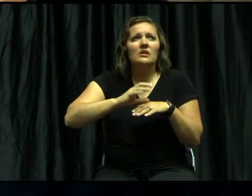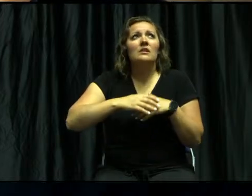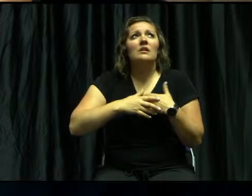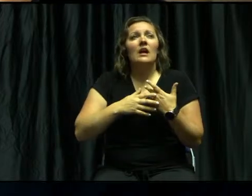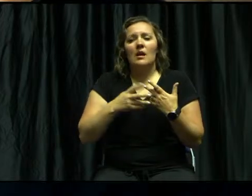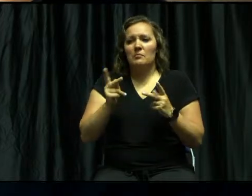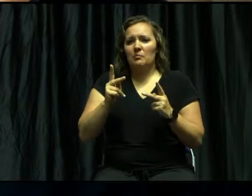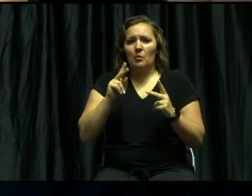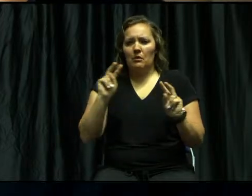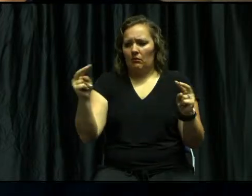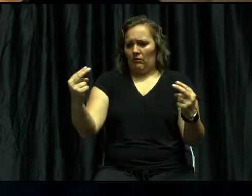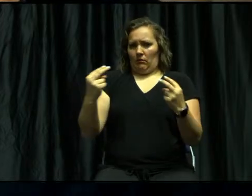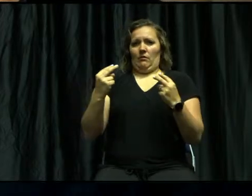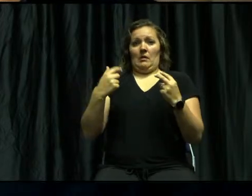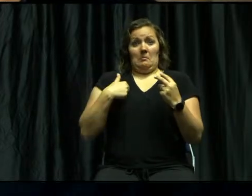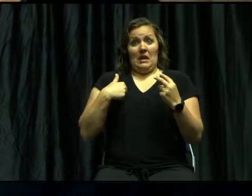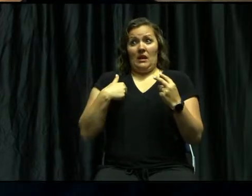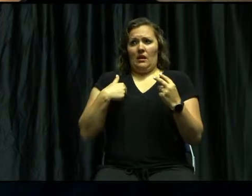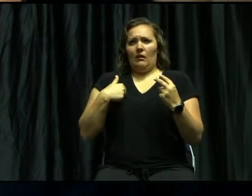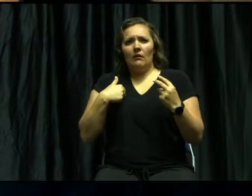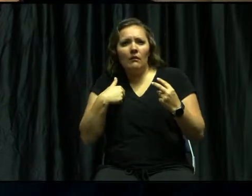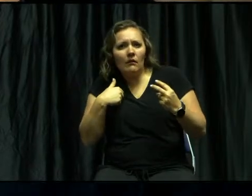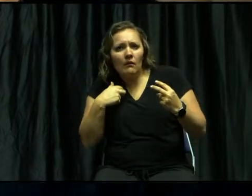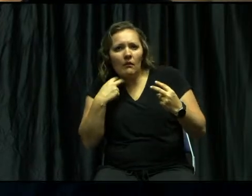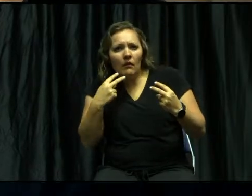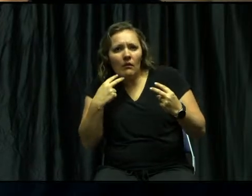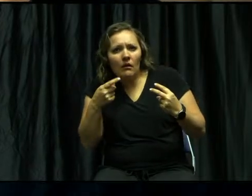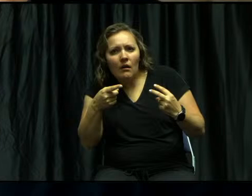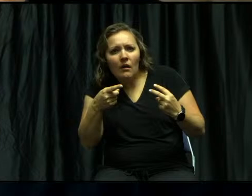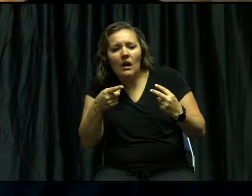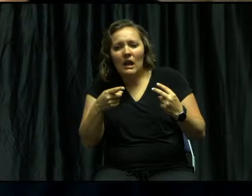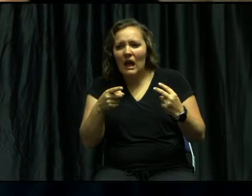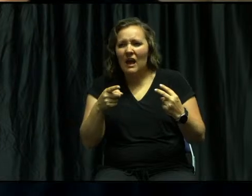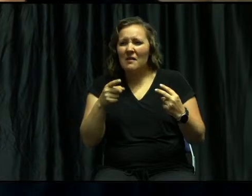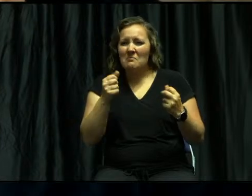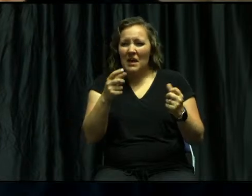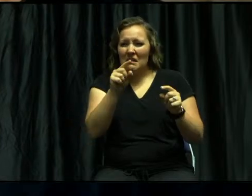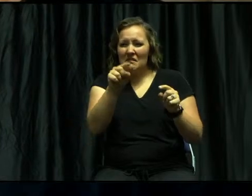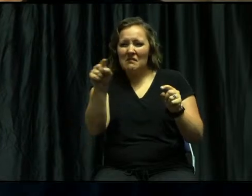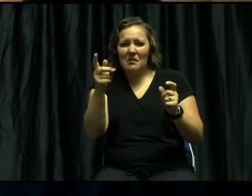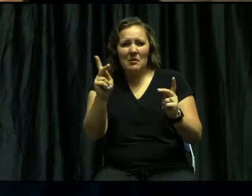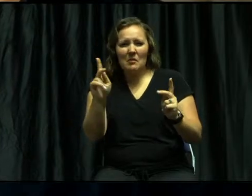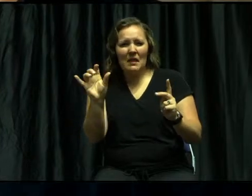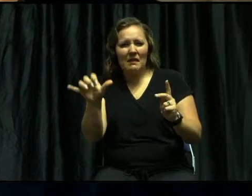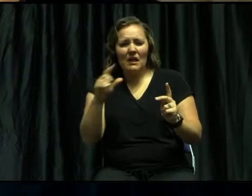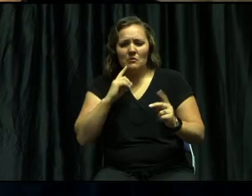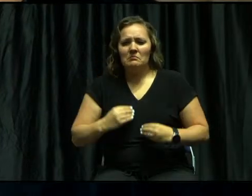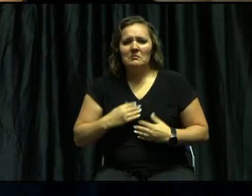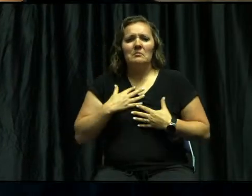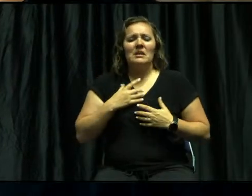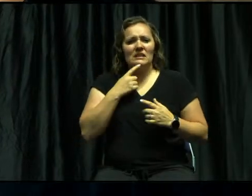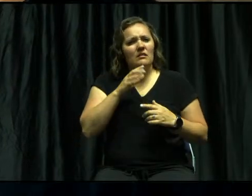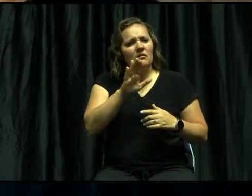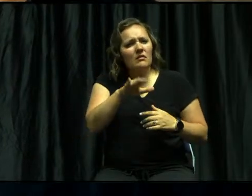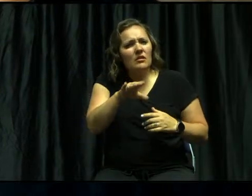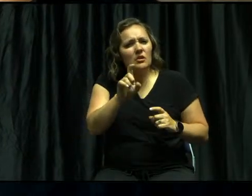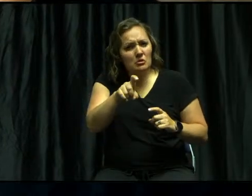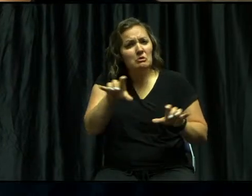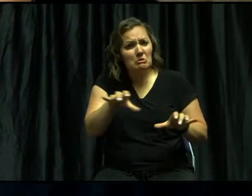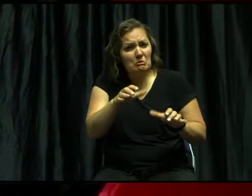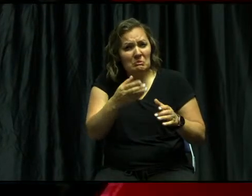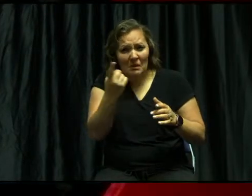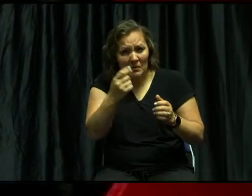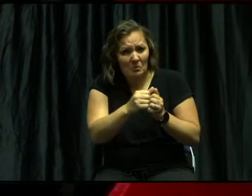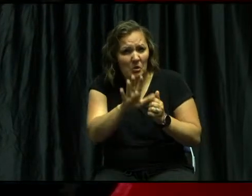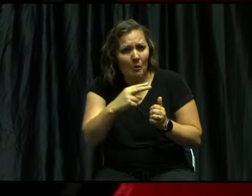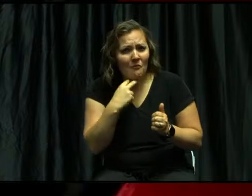wondering where that voice was coming from. And then I just had people like that, people that would inspire me, and they would say, why don't you go and do something with your